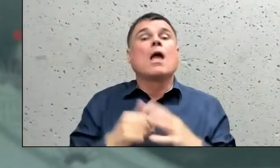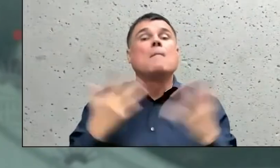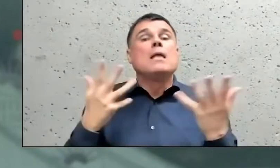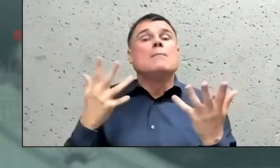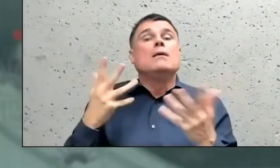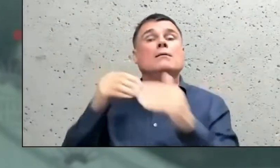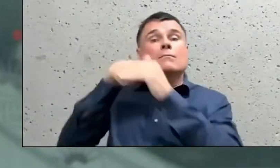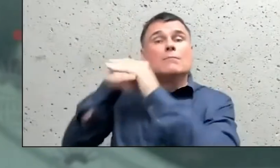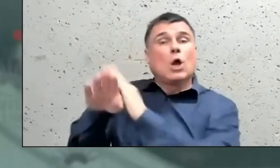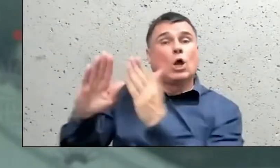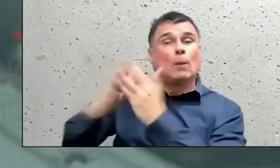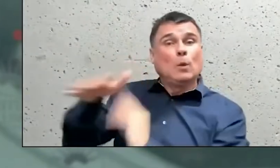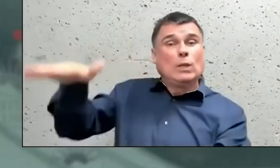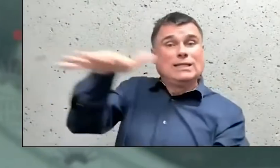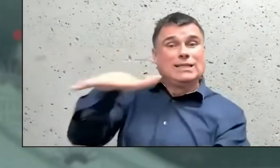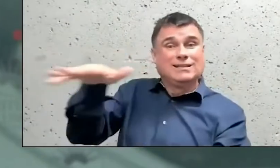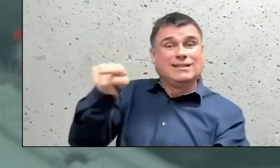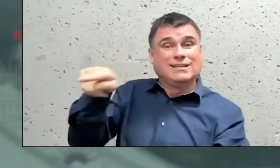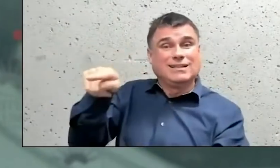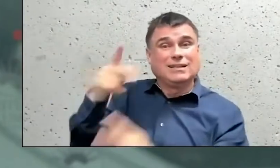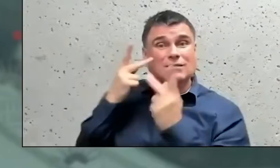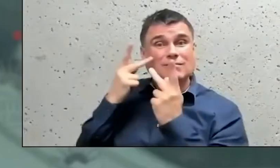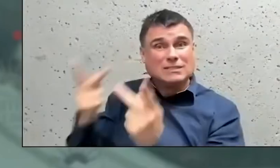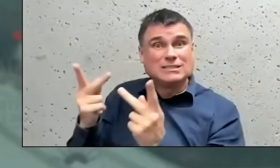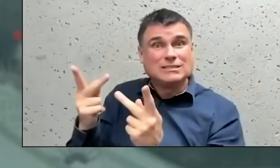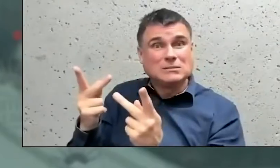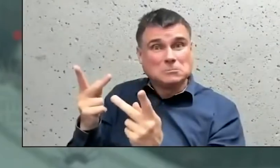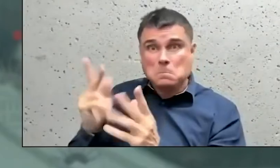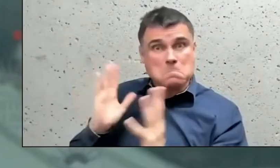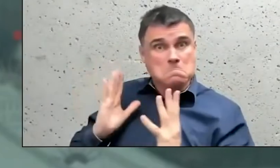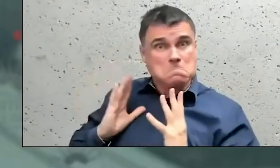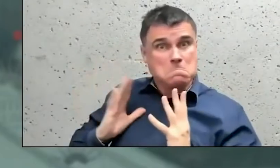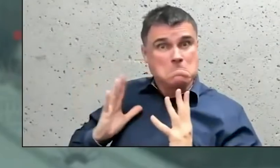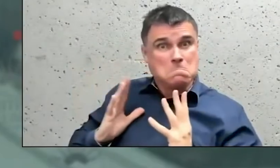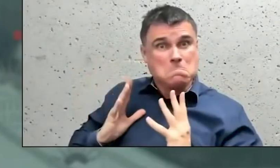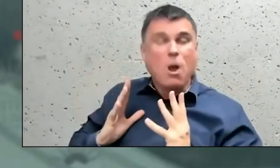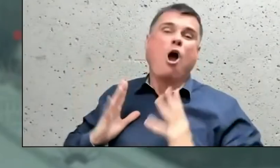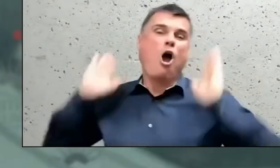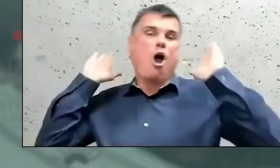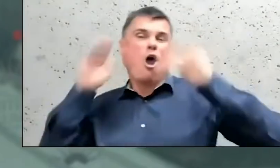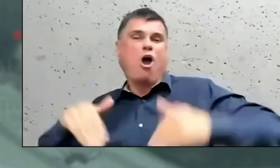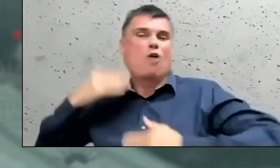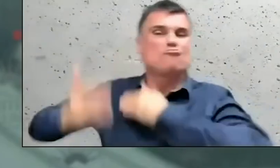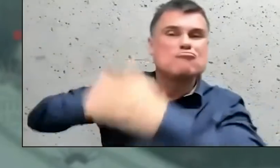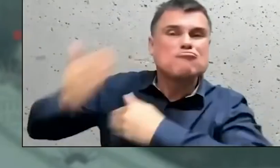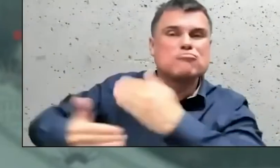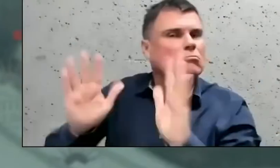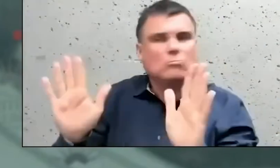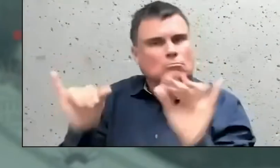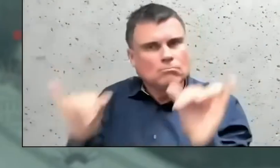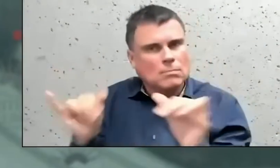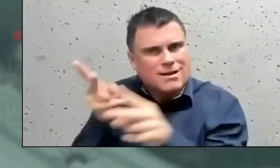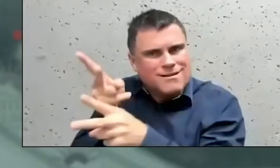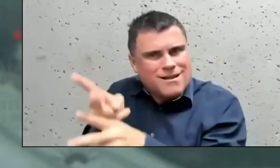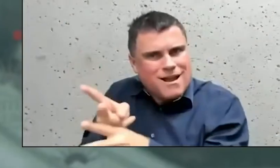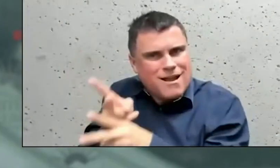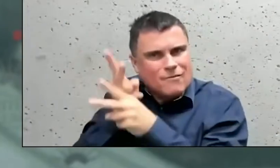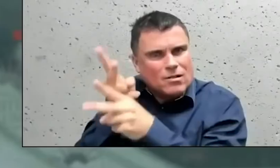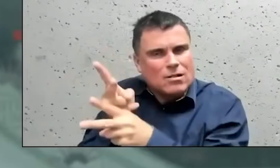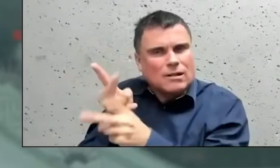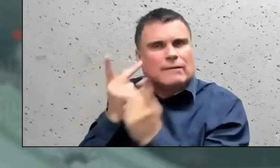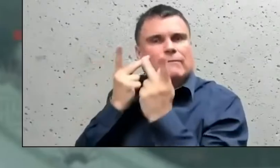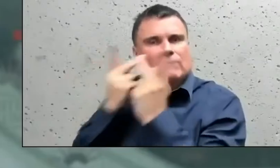BC, respectful travel means being fully vaccinated, using your vaccine card if you're going in to